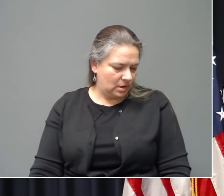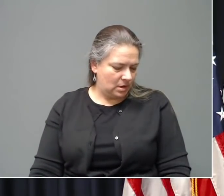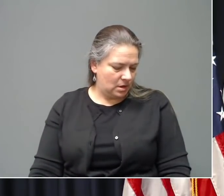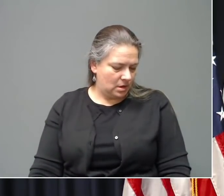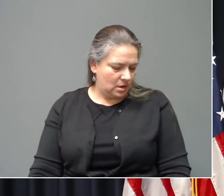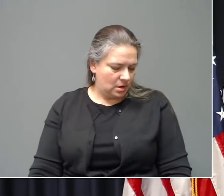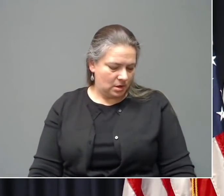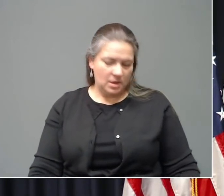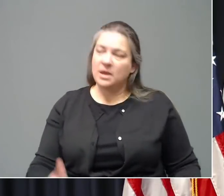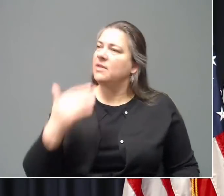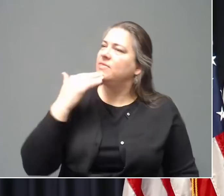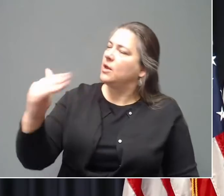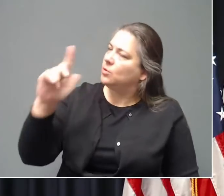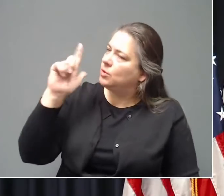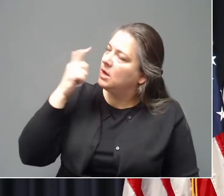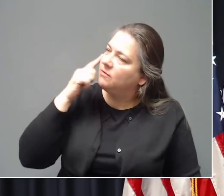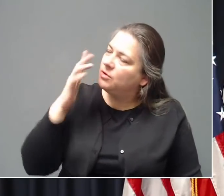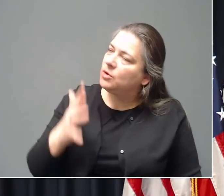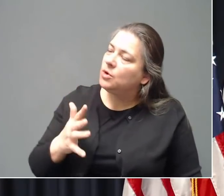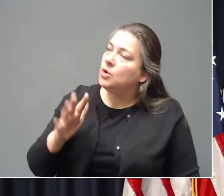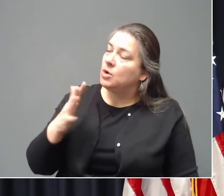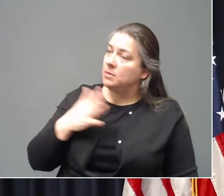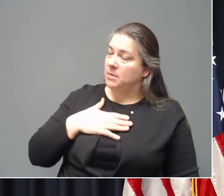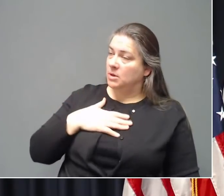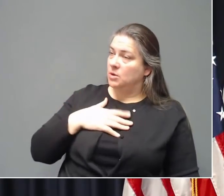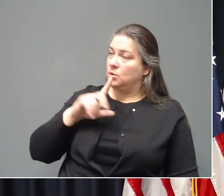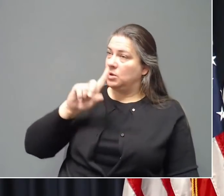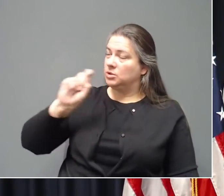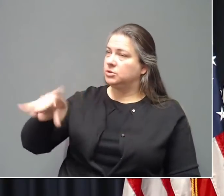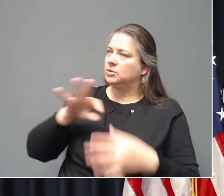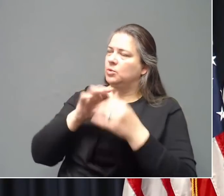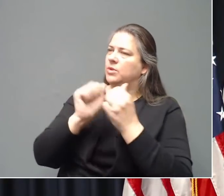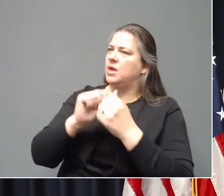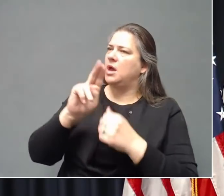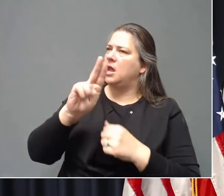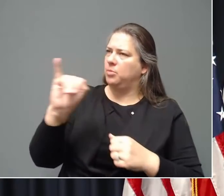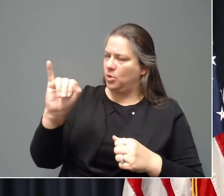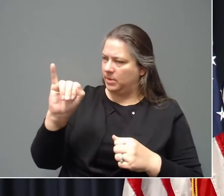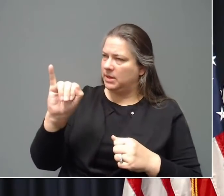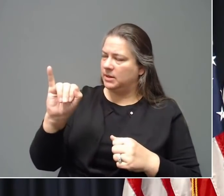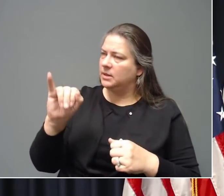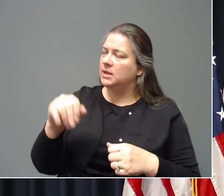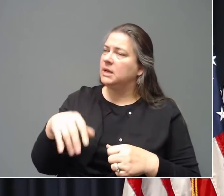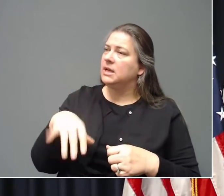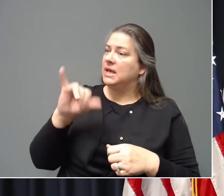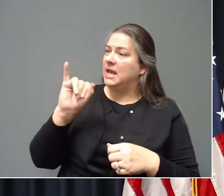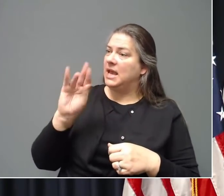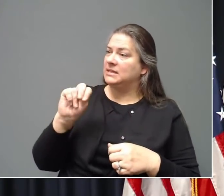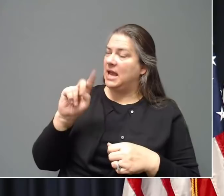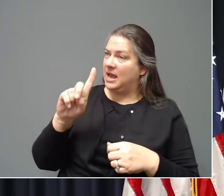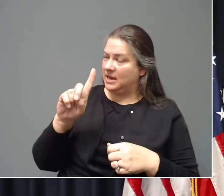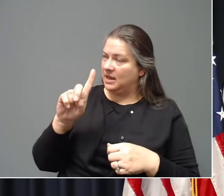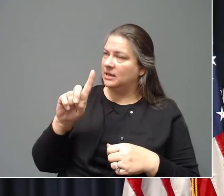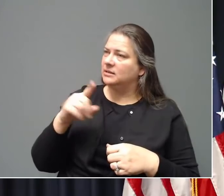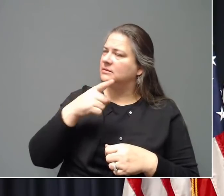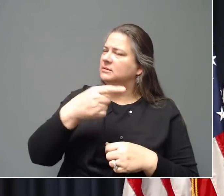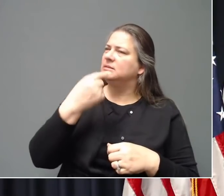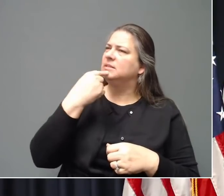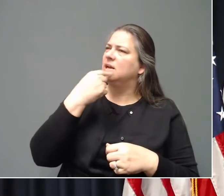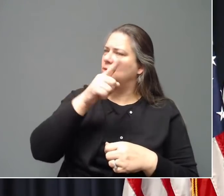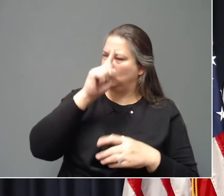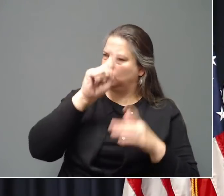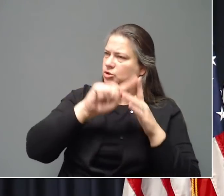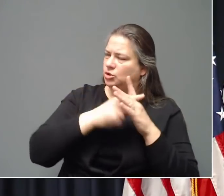Thank you, Governor. Questions about unemployment. Indiana tells me that they will start paying the